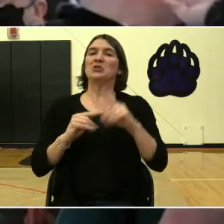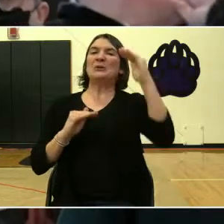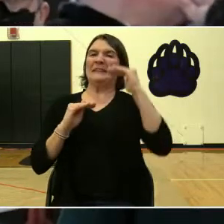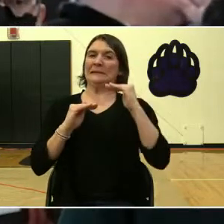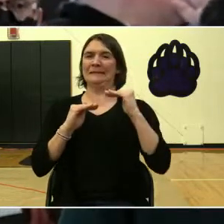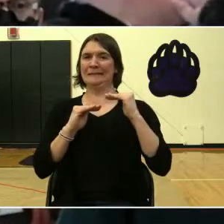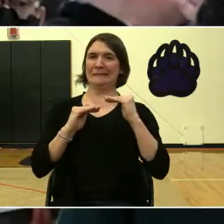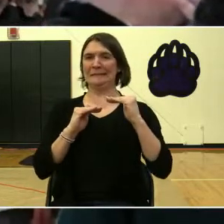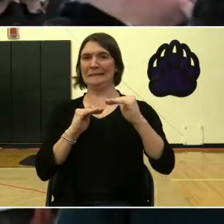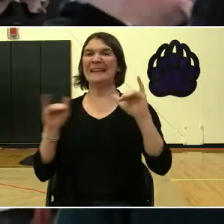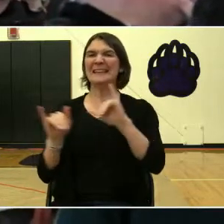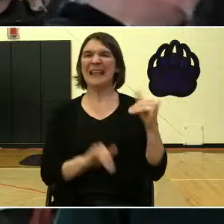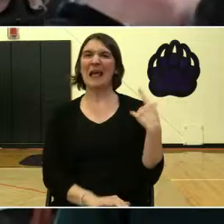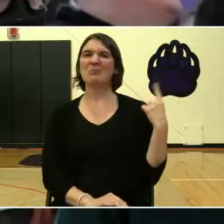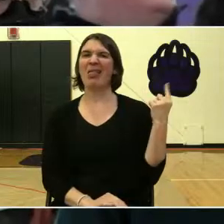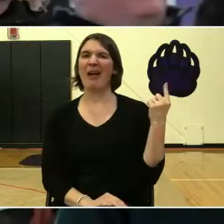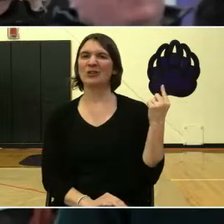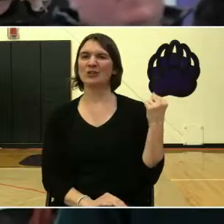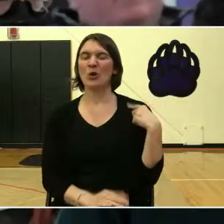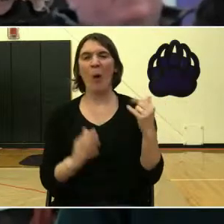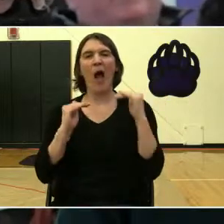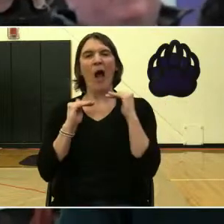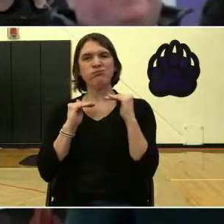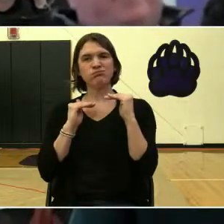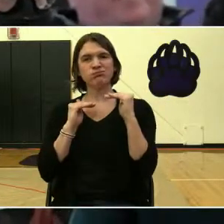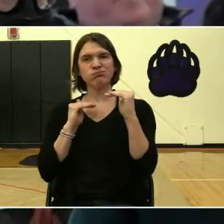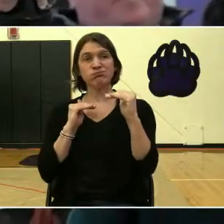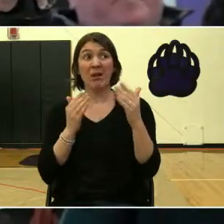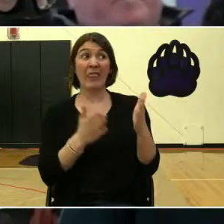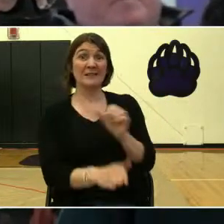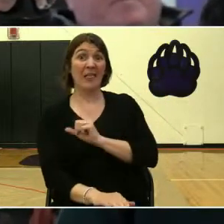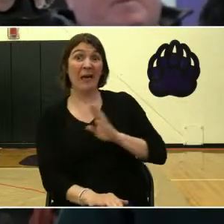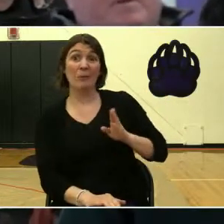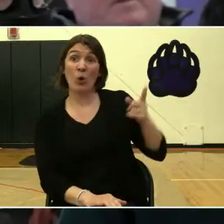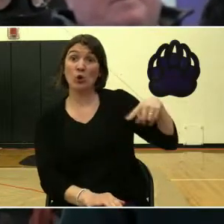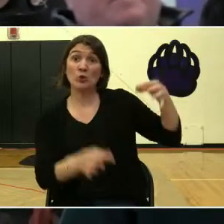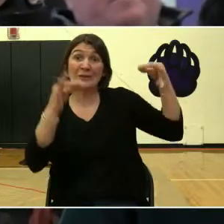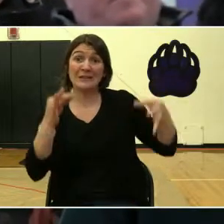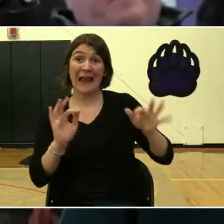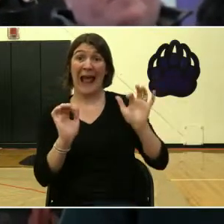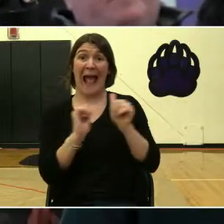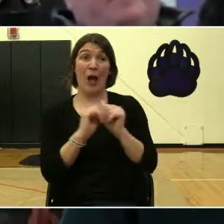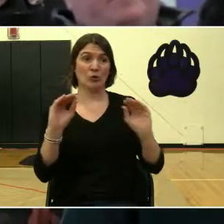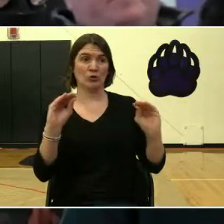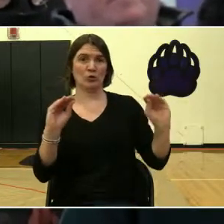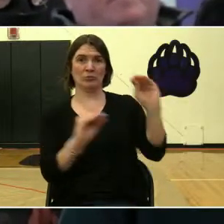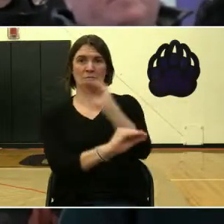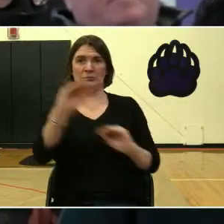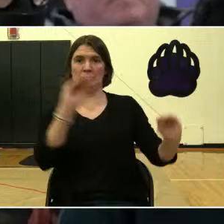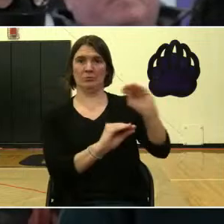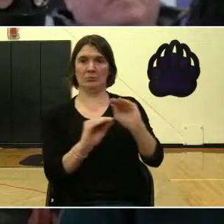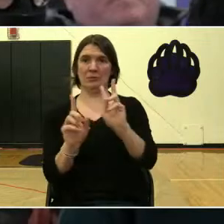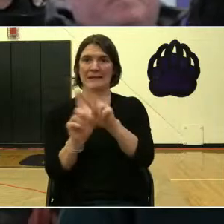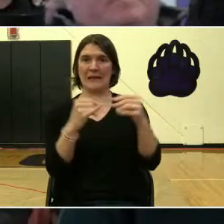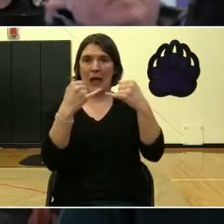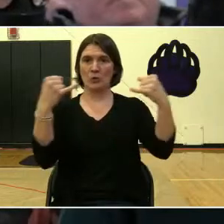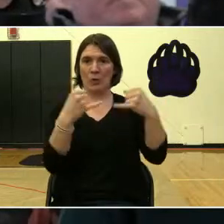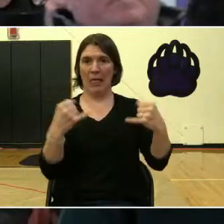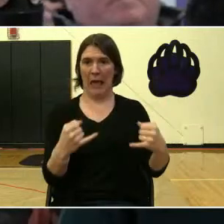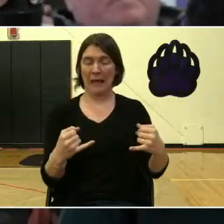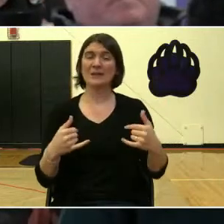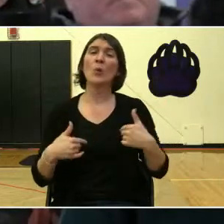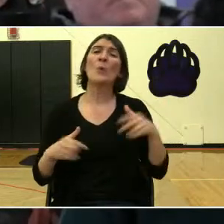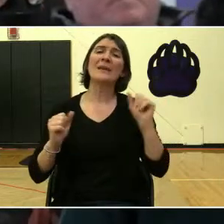where we were in 2023 and let the select board decide how that gets allocated and we can certainly have